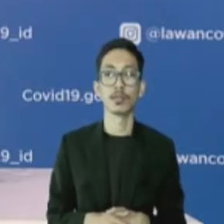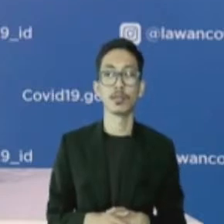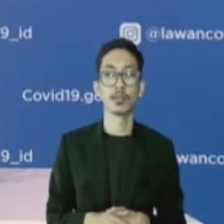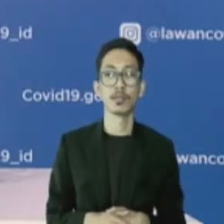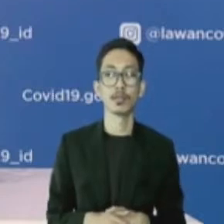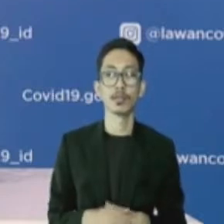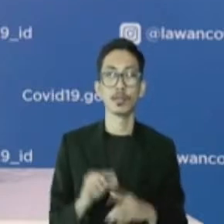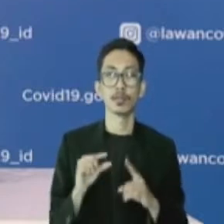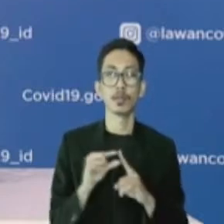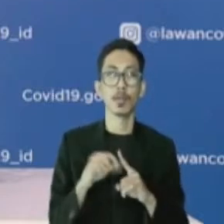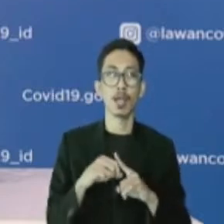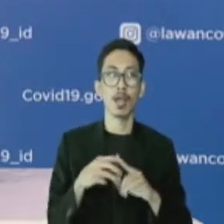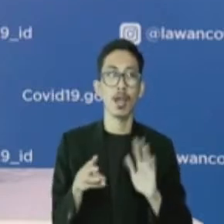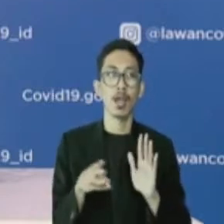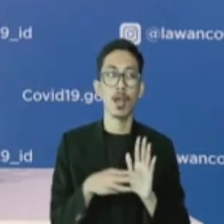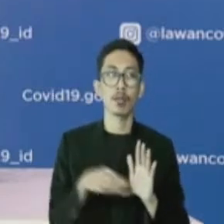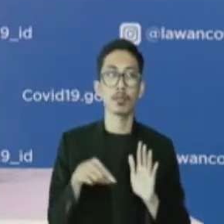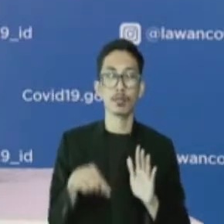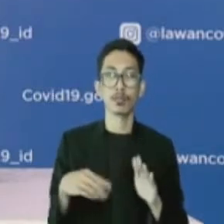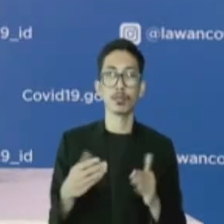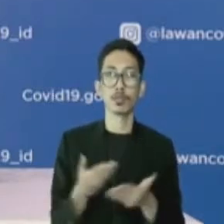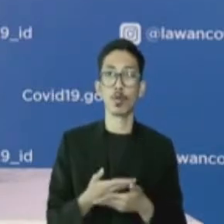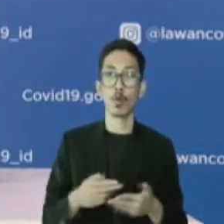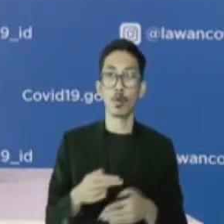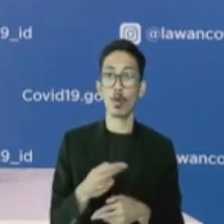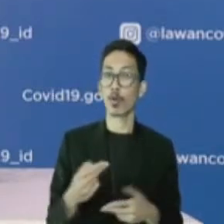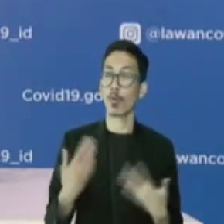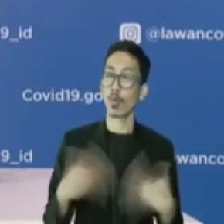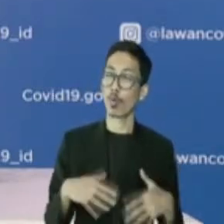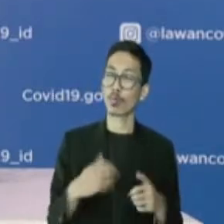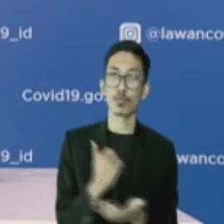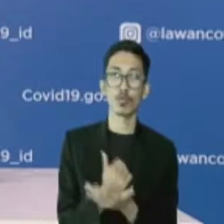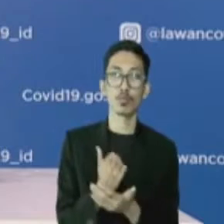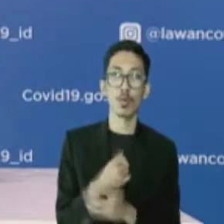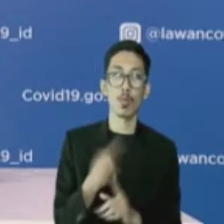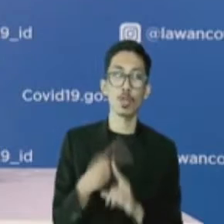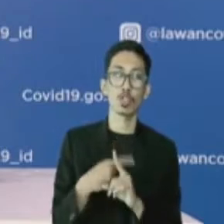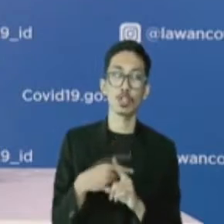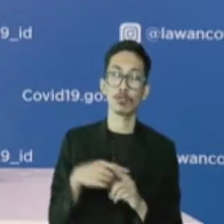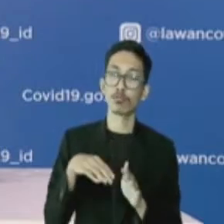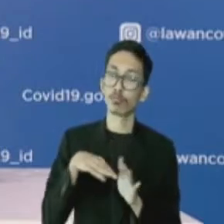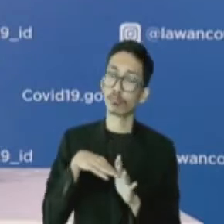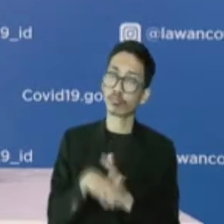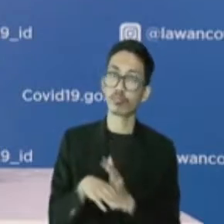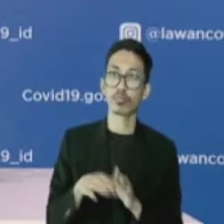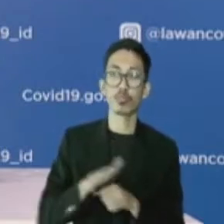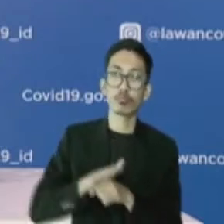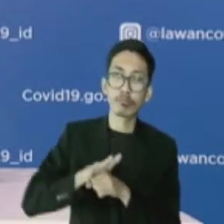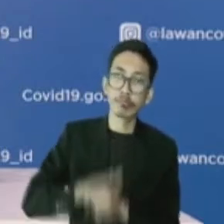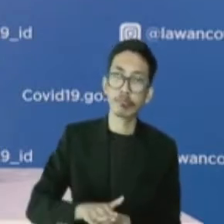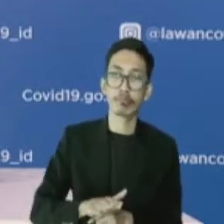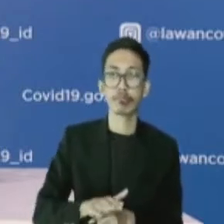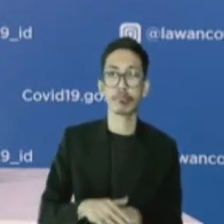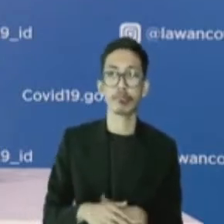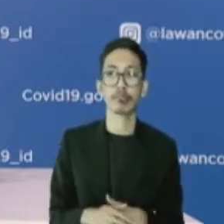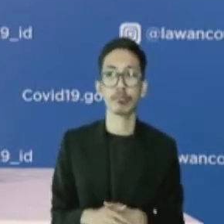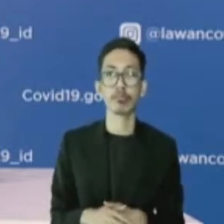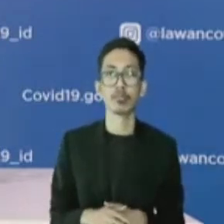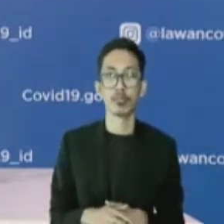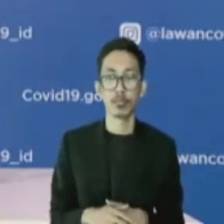it has proven effective in suppressing cases, including for the Christmas and the New Year